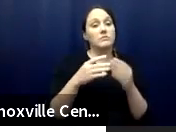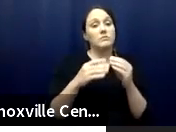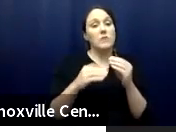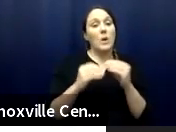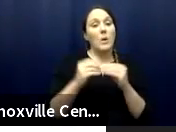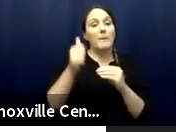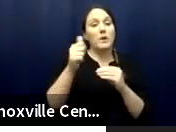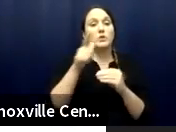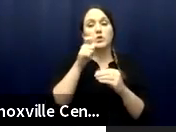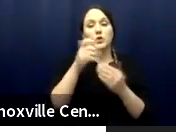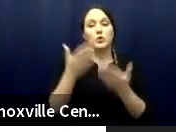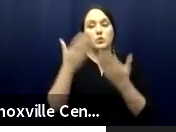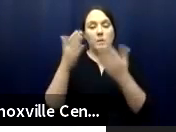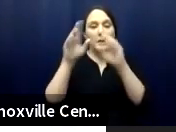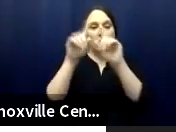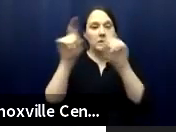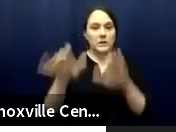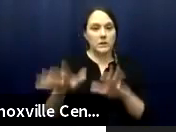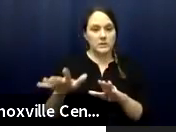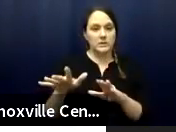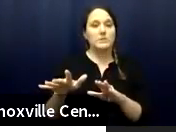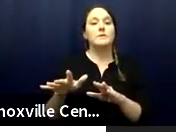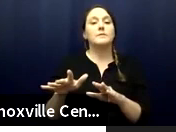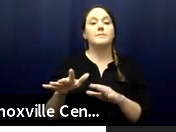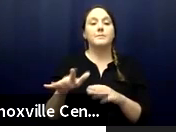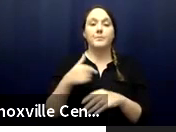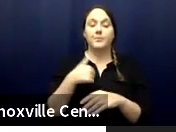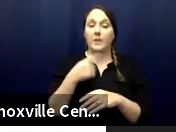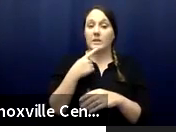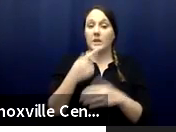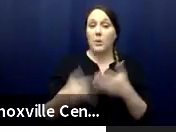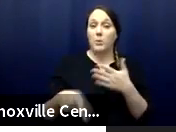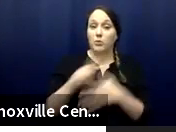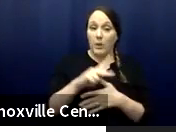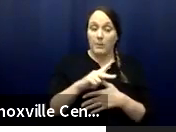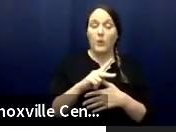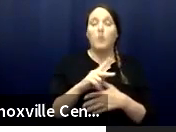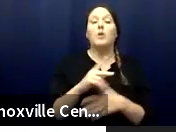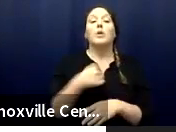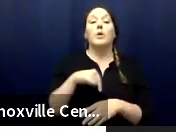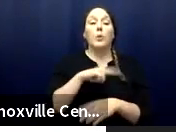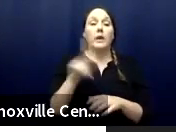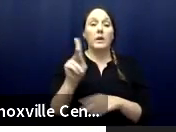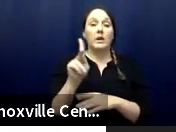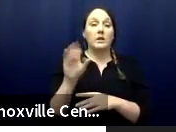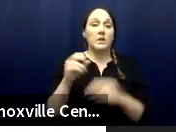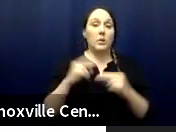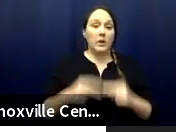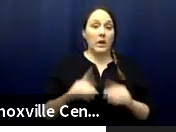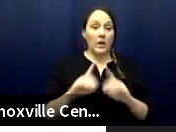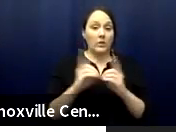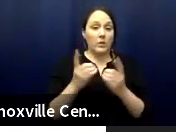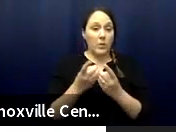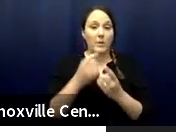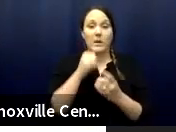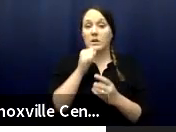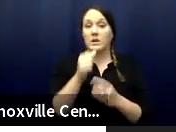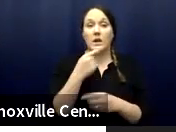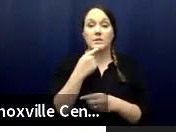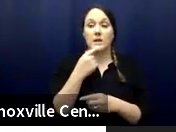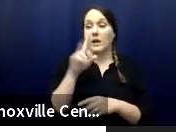would recommend get testing. I say that, but then also say that we, the Knox County Health Department, are not turning anyone away